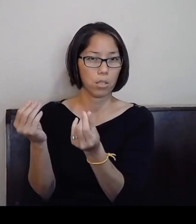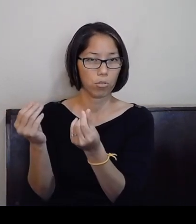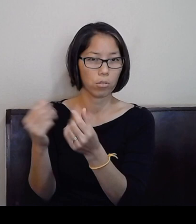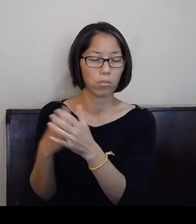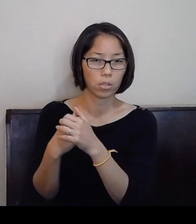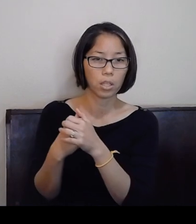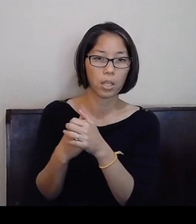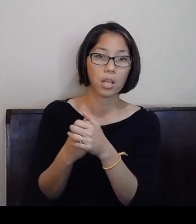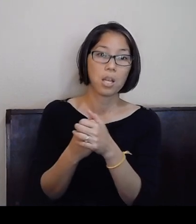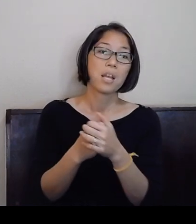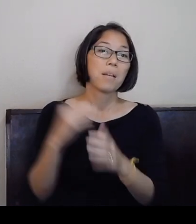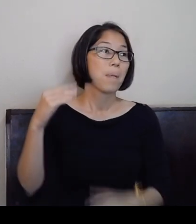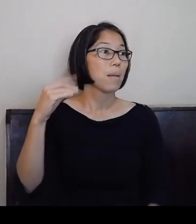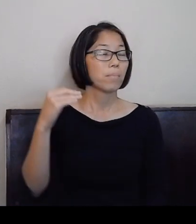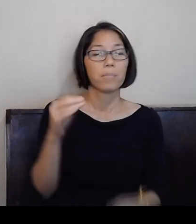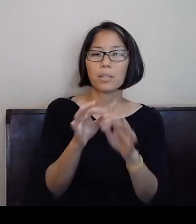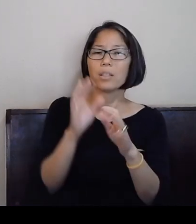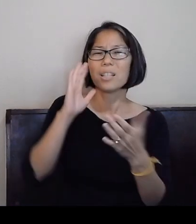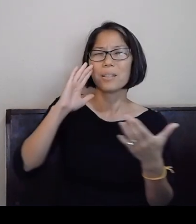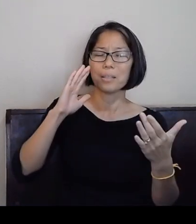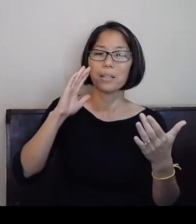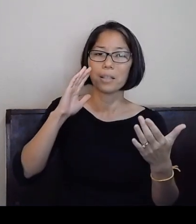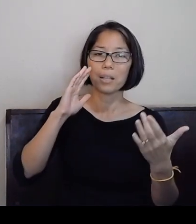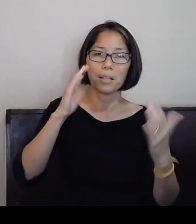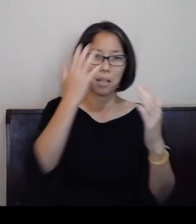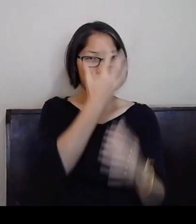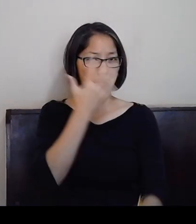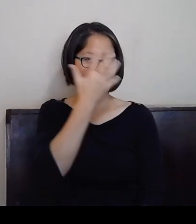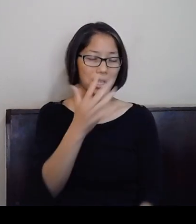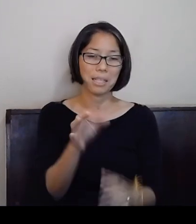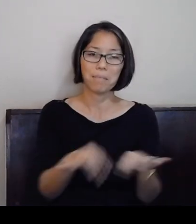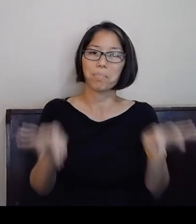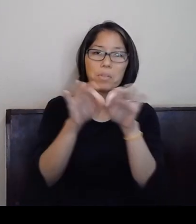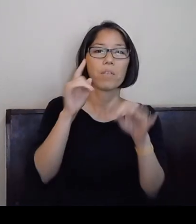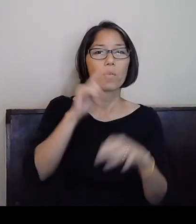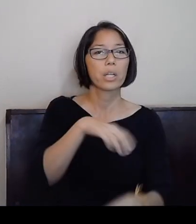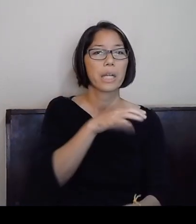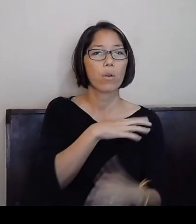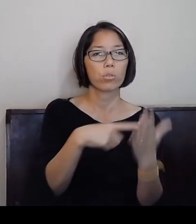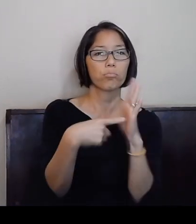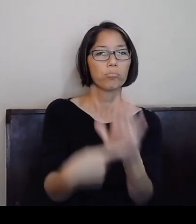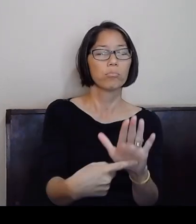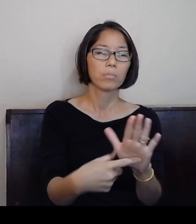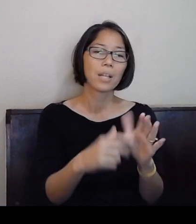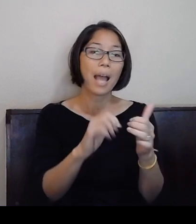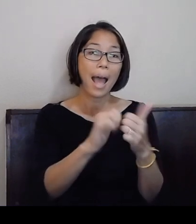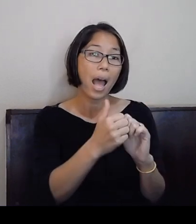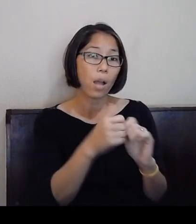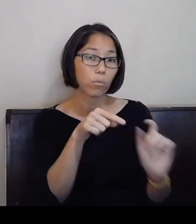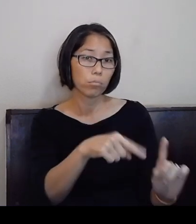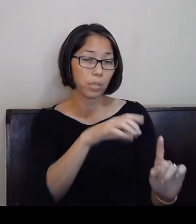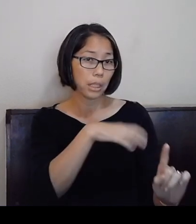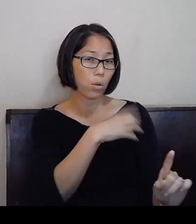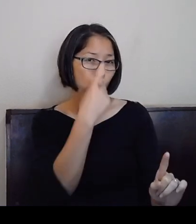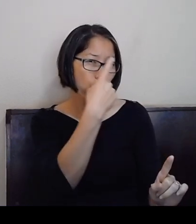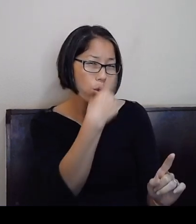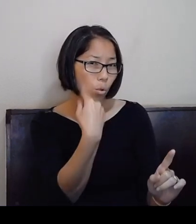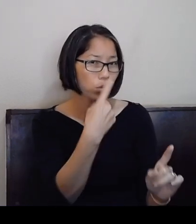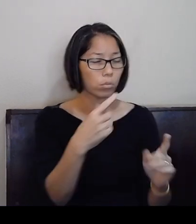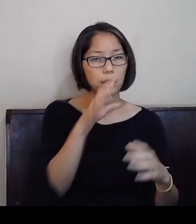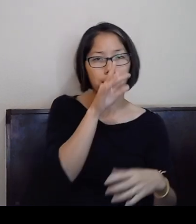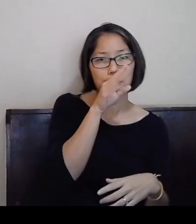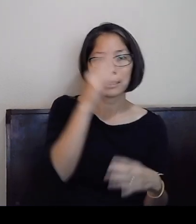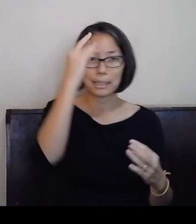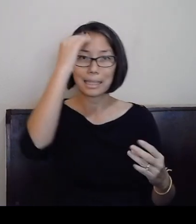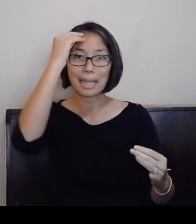Well, appearance is a key part of characterization. That's all the ways a character is portrayed. How he looks, speaks, thinks,